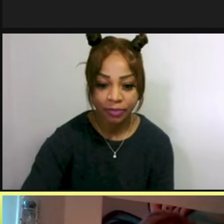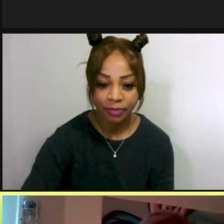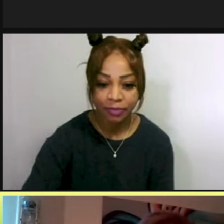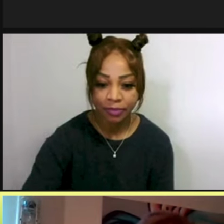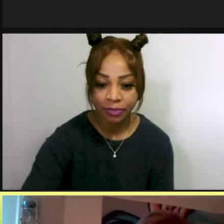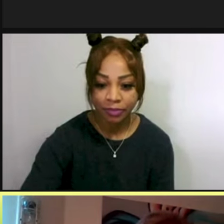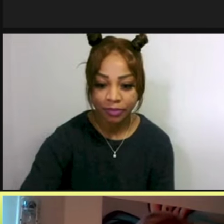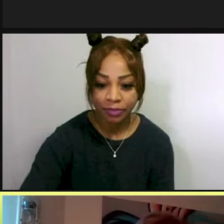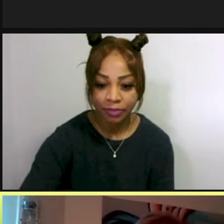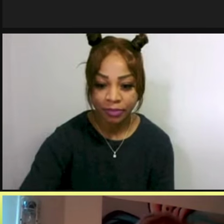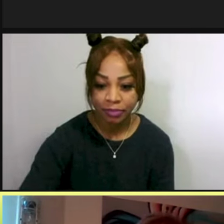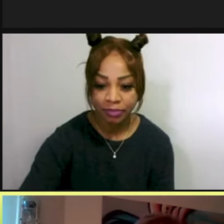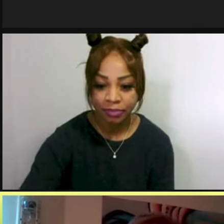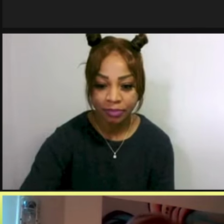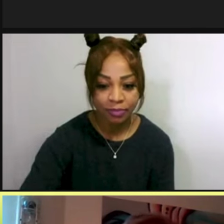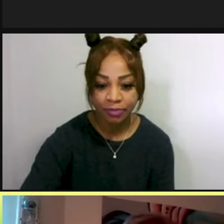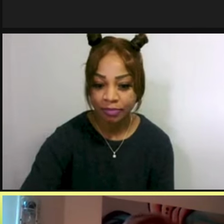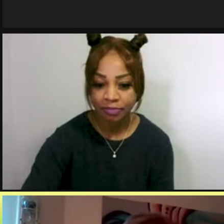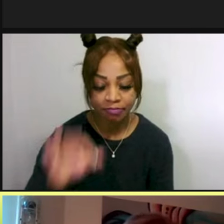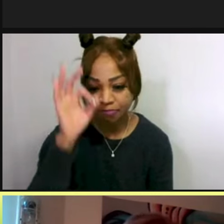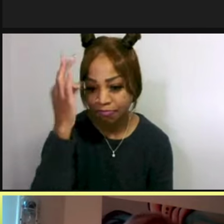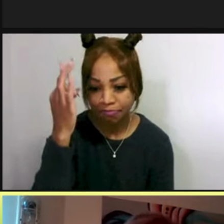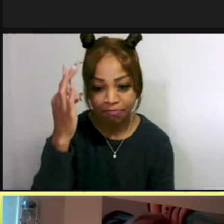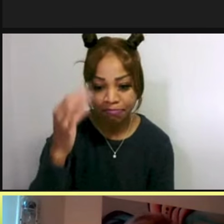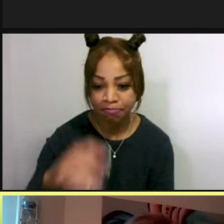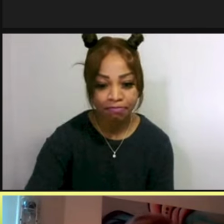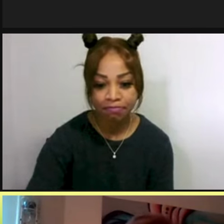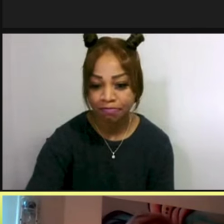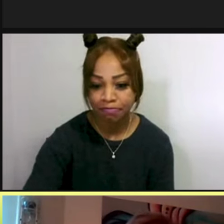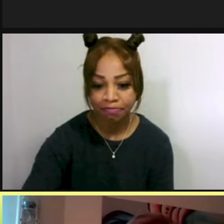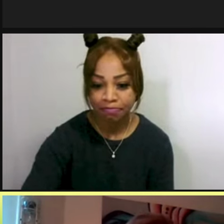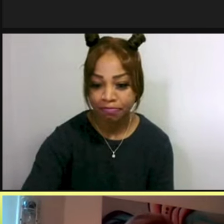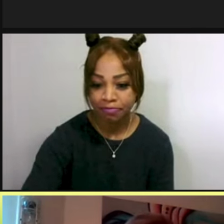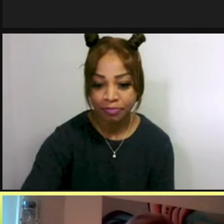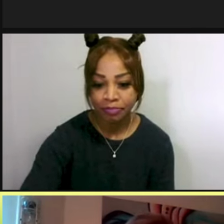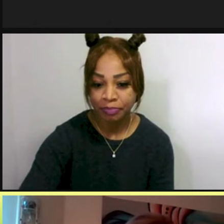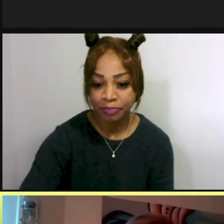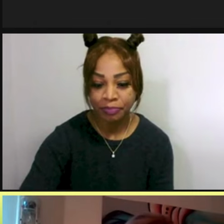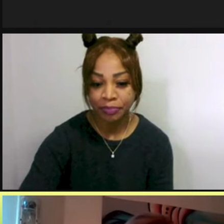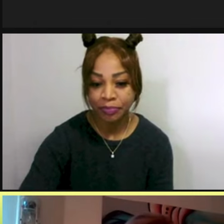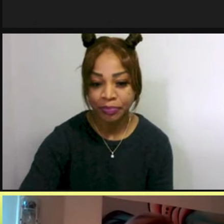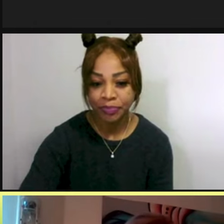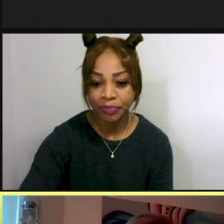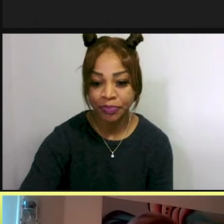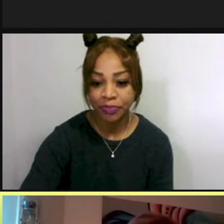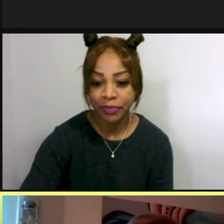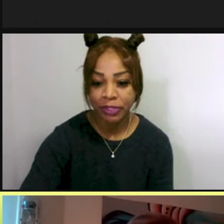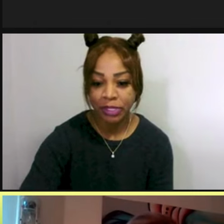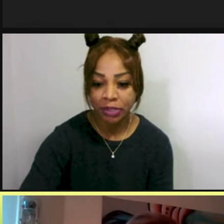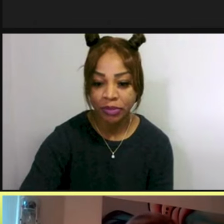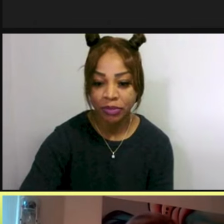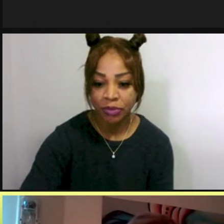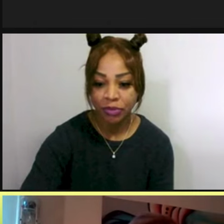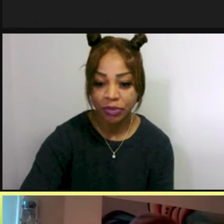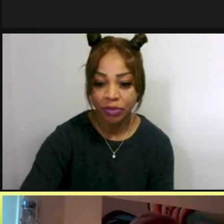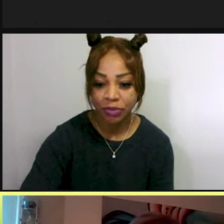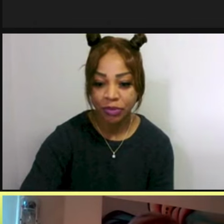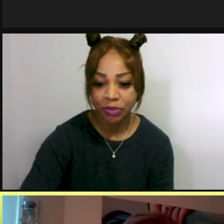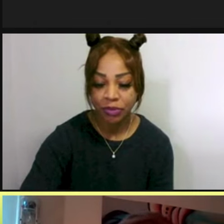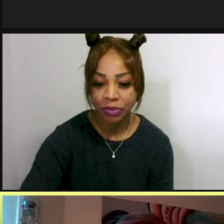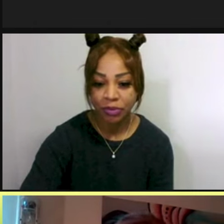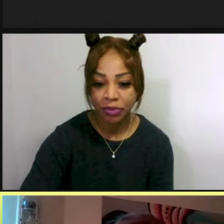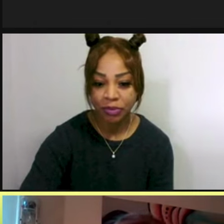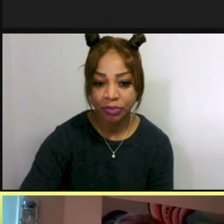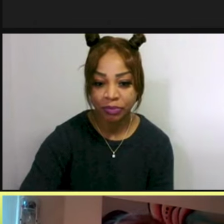a medium-high Caucasian woman with medium-line brown hair. I have square glasses with a brown rim and two pursing under my lip